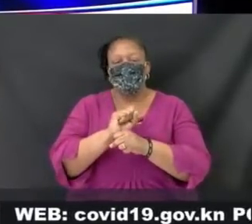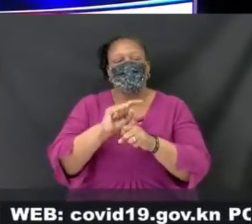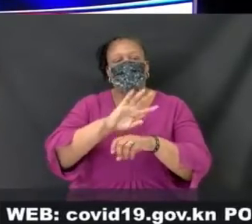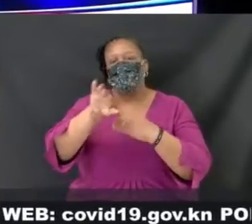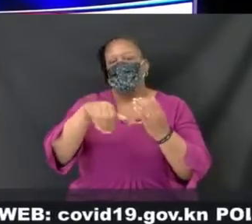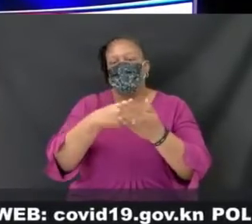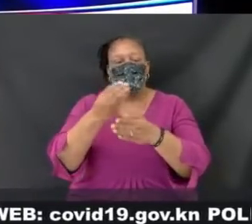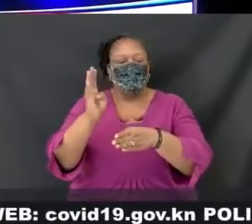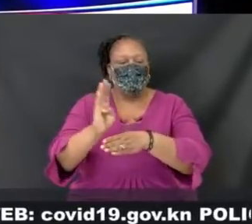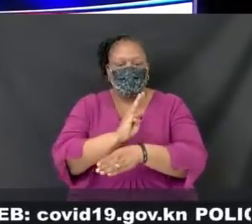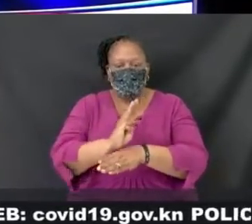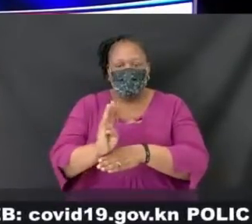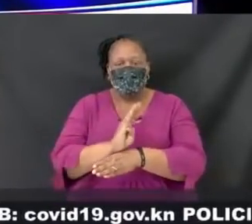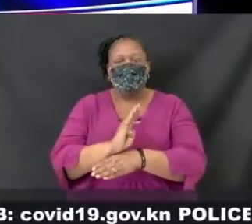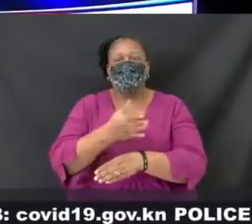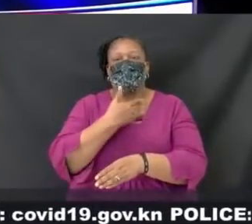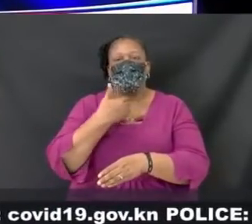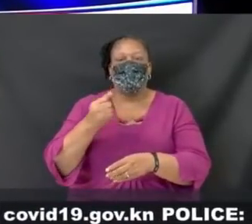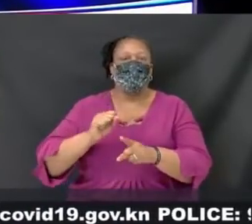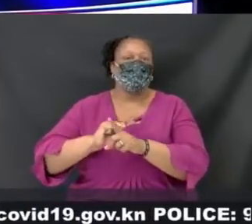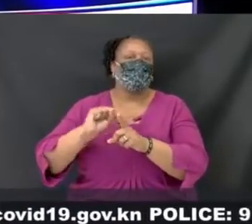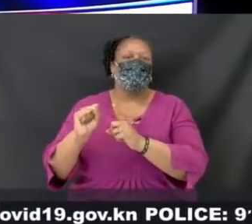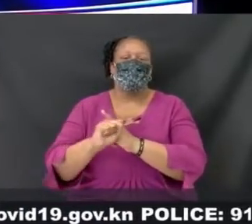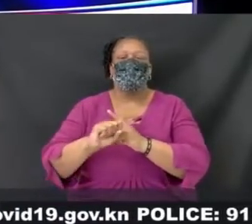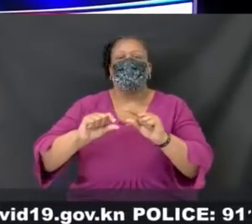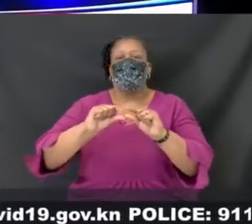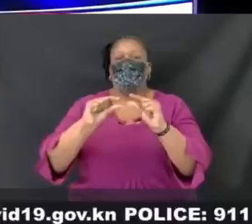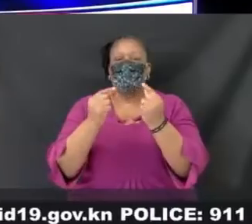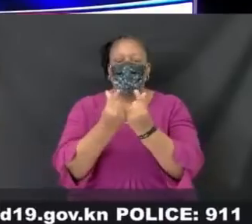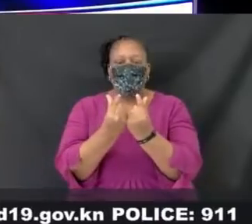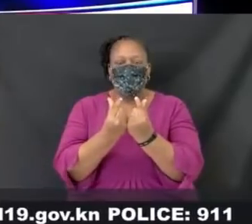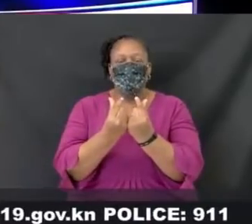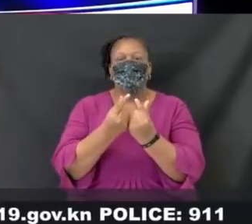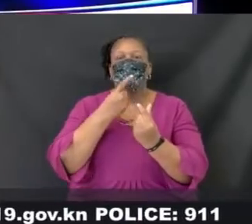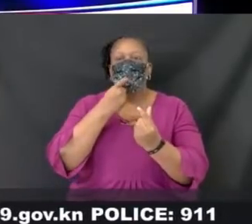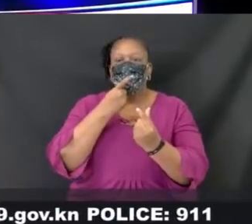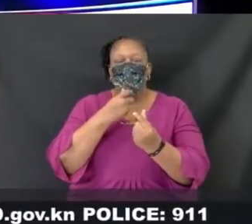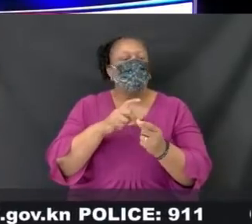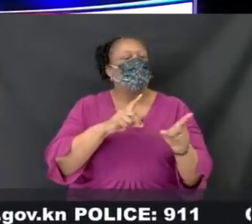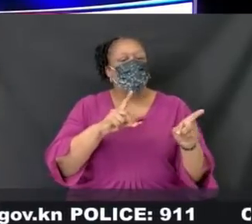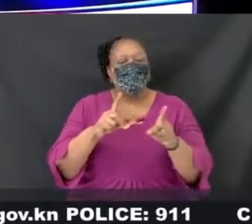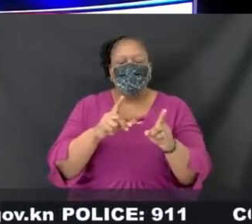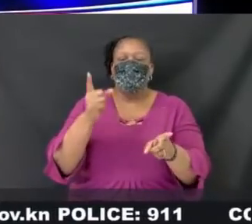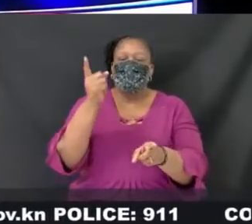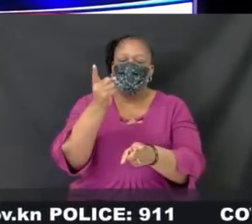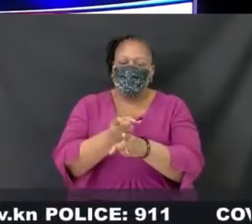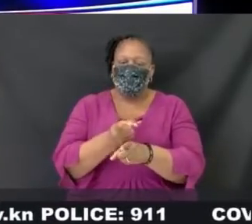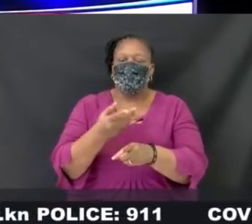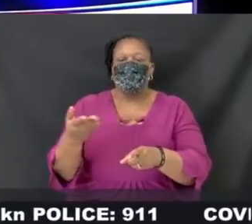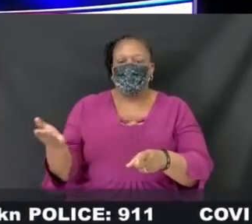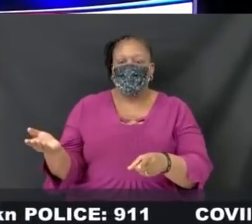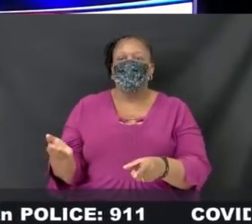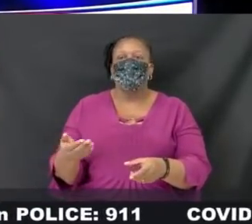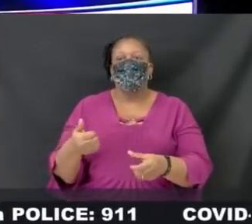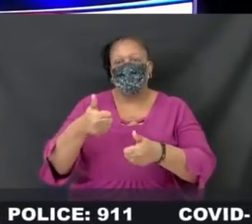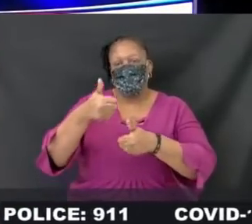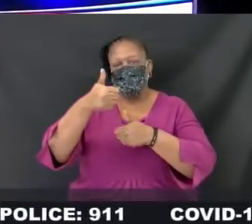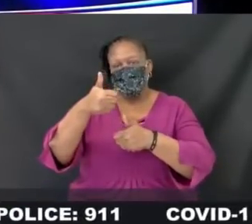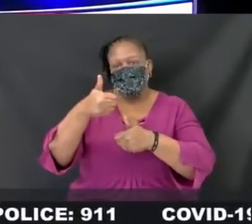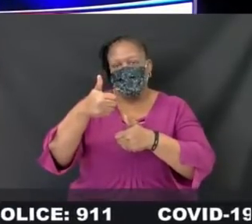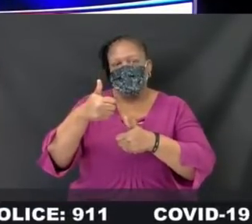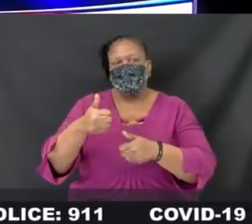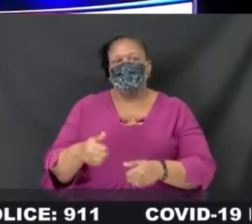those within the social environment who have been compliant and have been